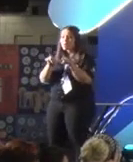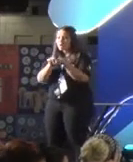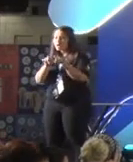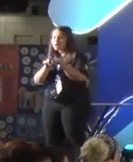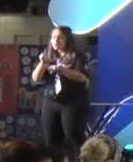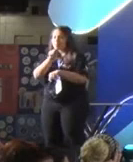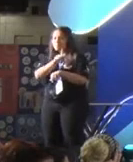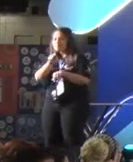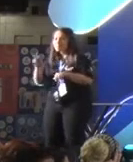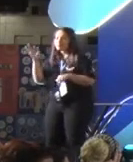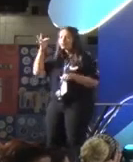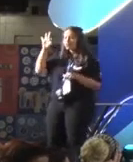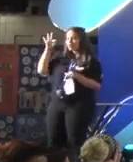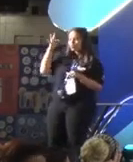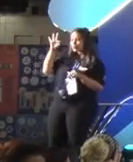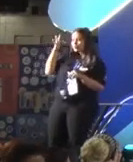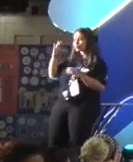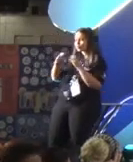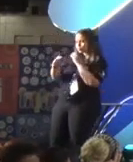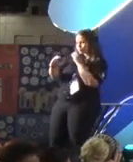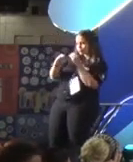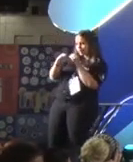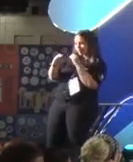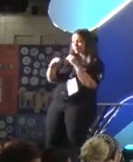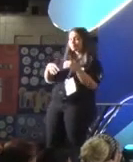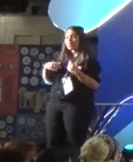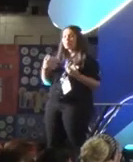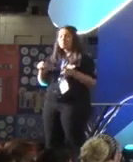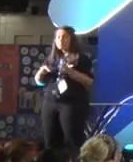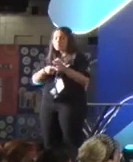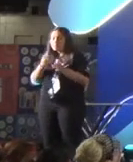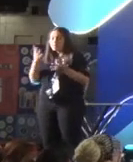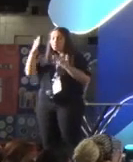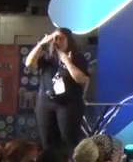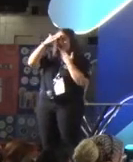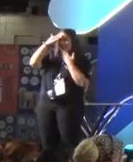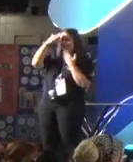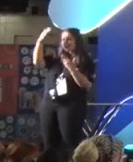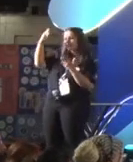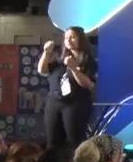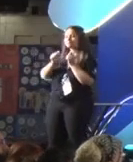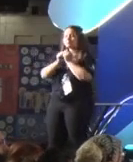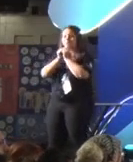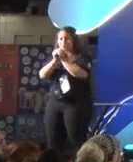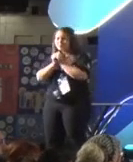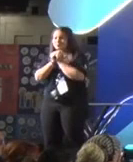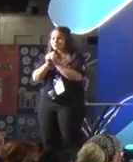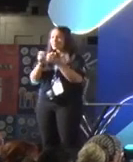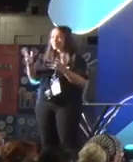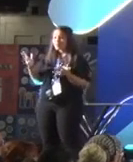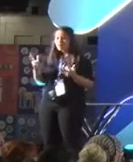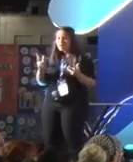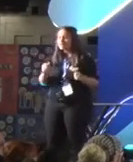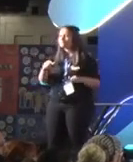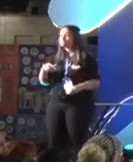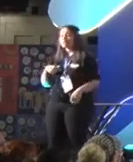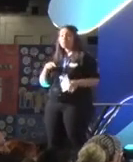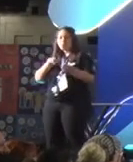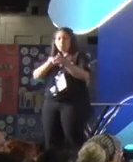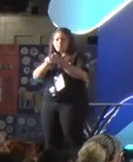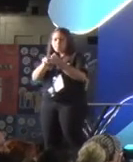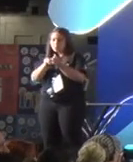all, I would like to say thank you. Oh, thank you. For coming here, talking to us. And I have a question. Recently,